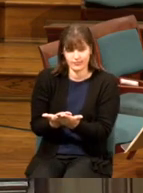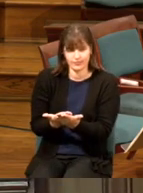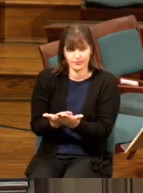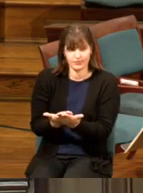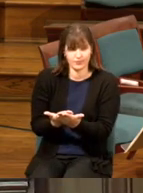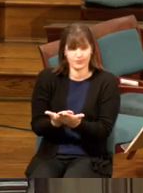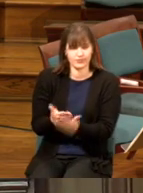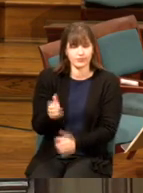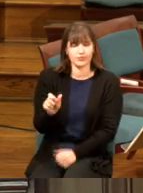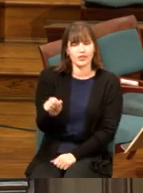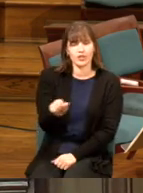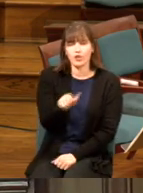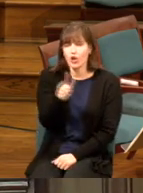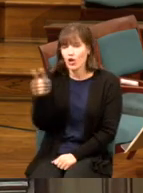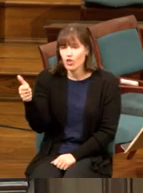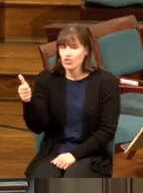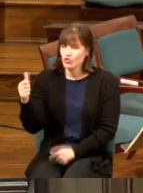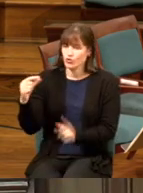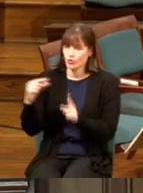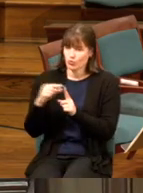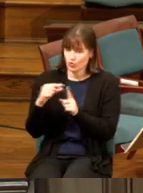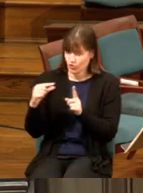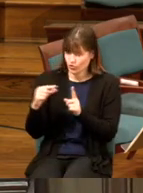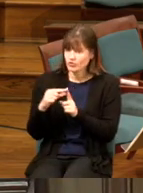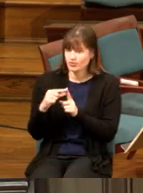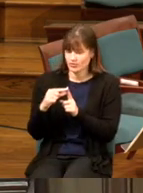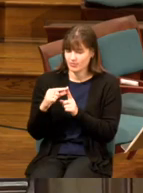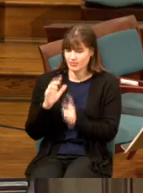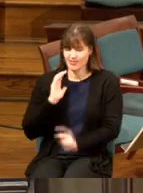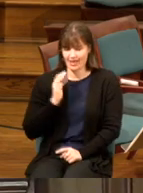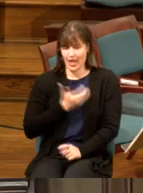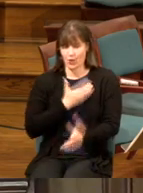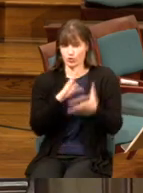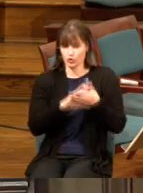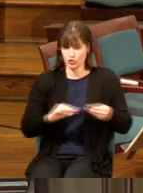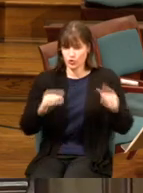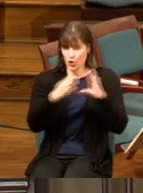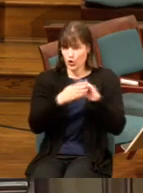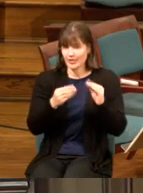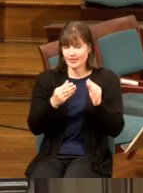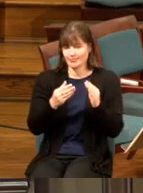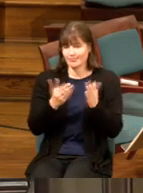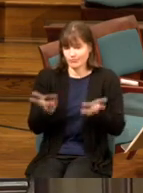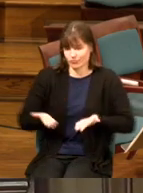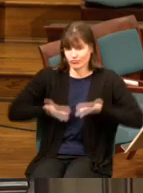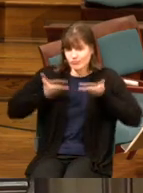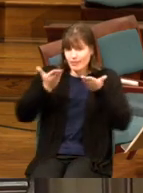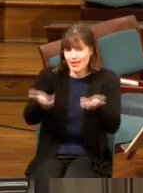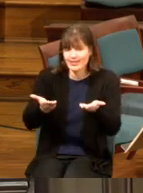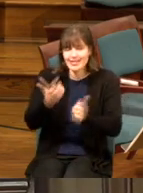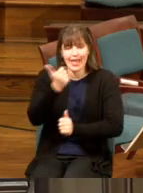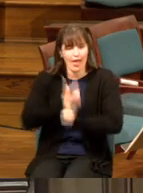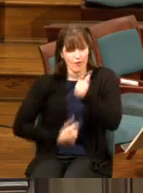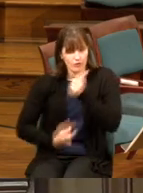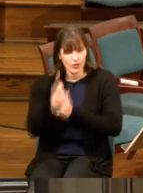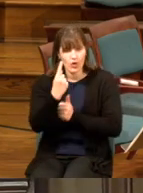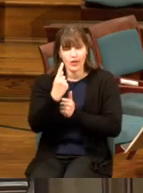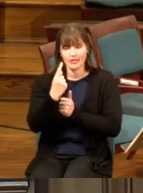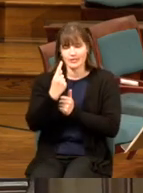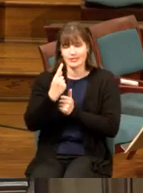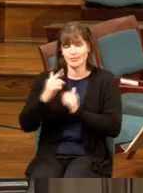In other words, the proverb advises that everyone be treated